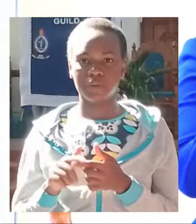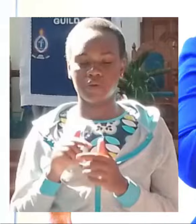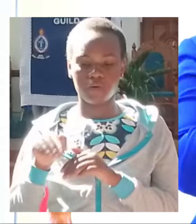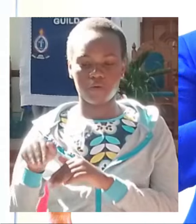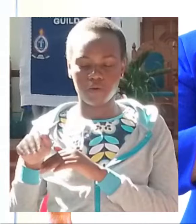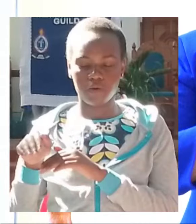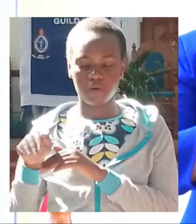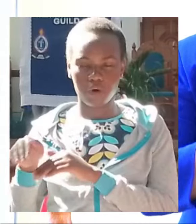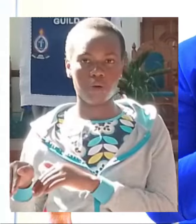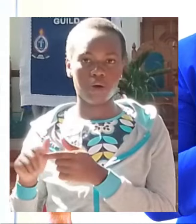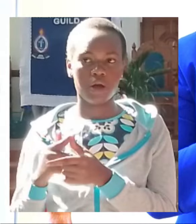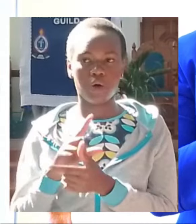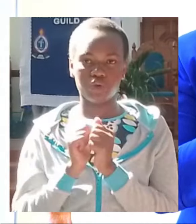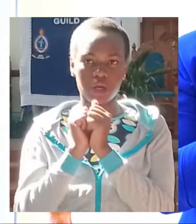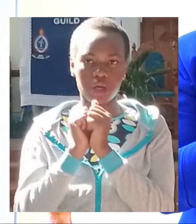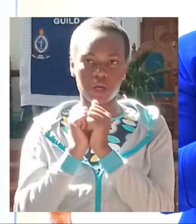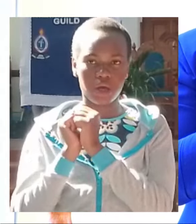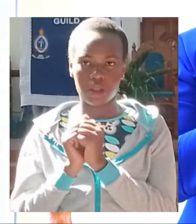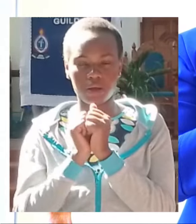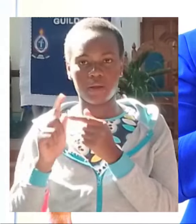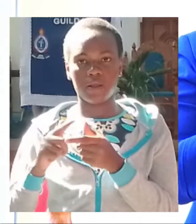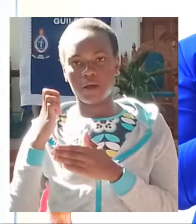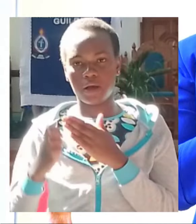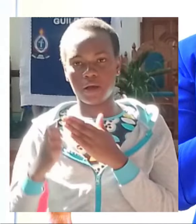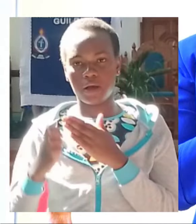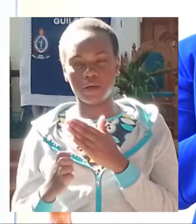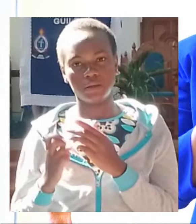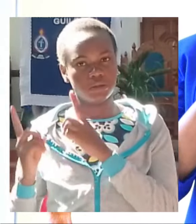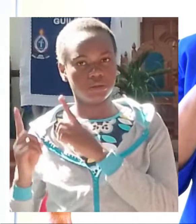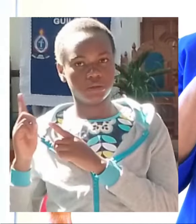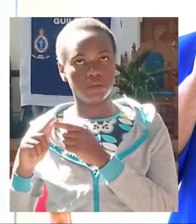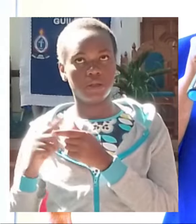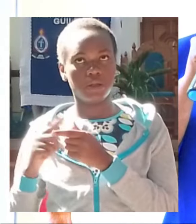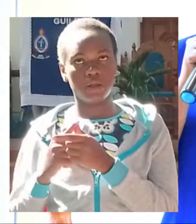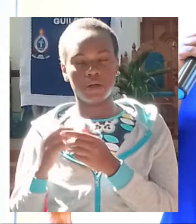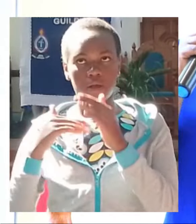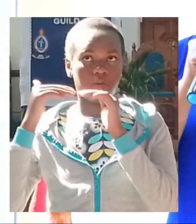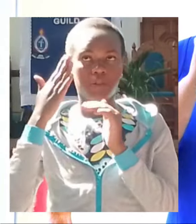Unifuate, tuende tukiendanga. Mpaka umalize hii safari, ukuje kwenye na kuandalia.